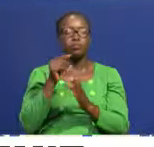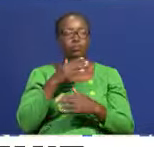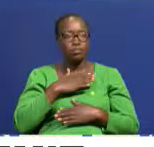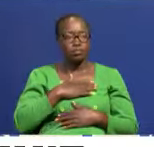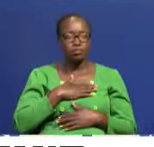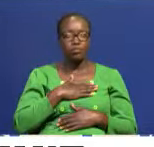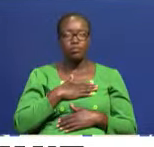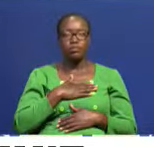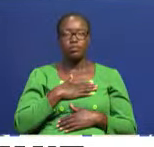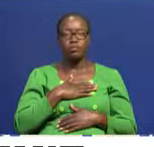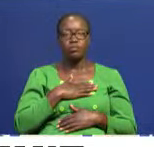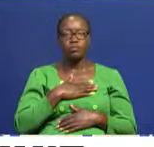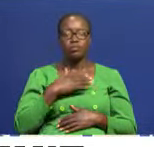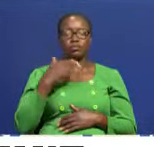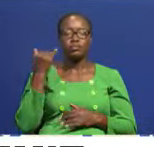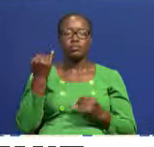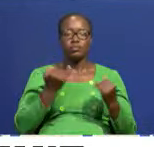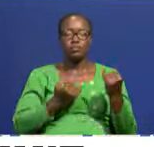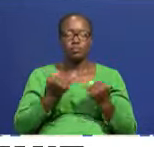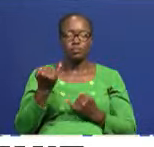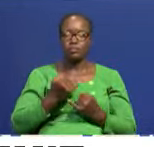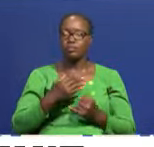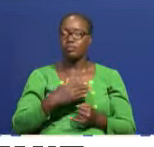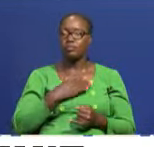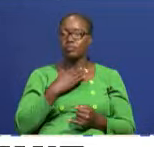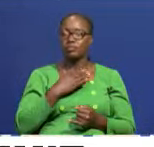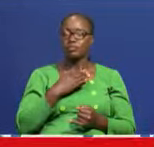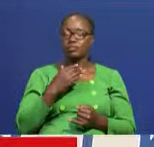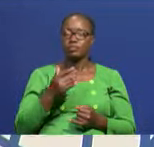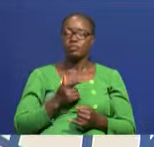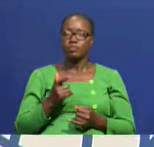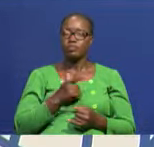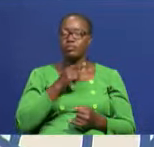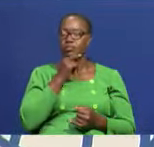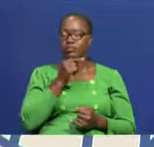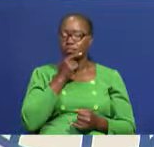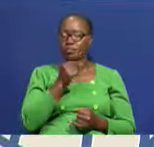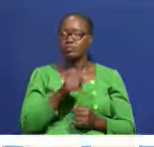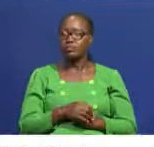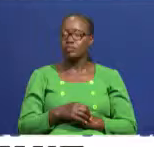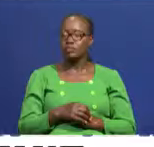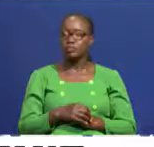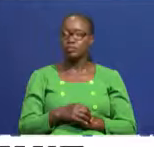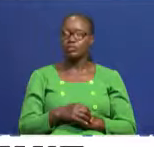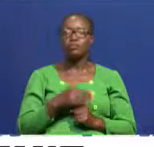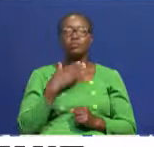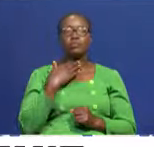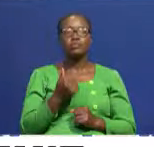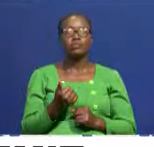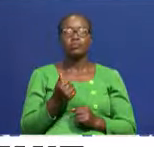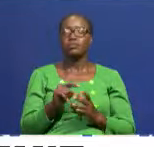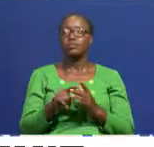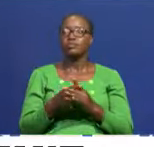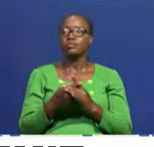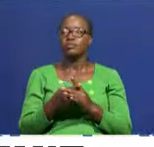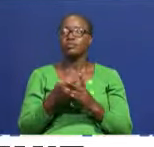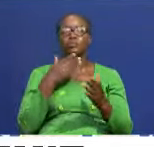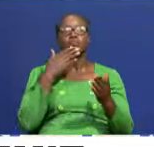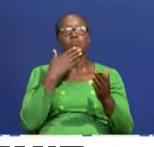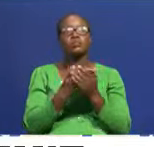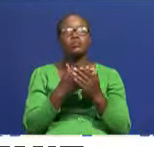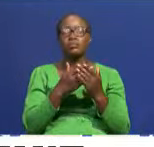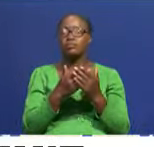distinguished invited guests, ladies and gentlemen. I would like to begin by thanking